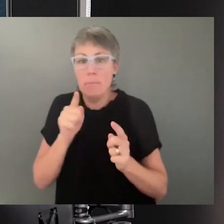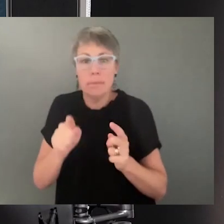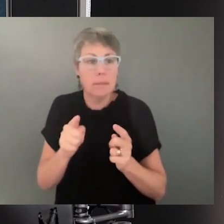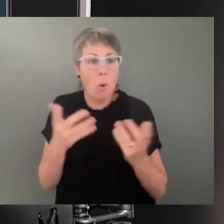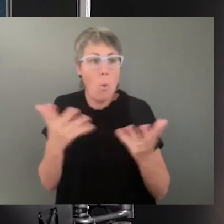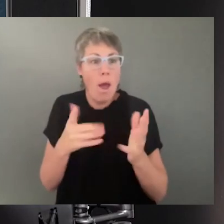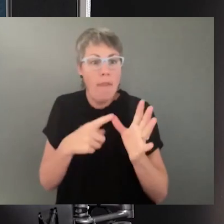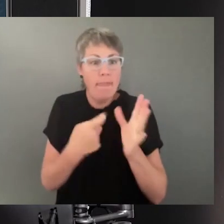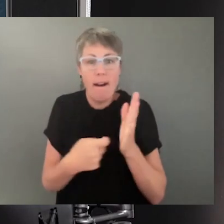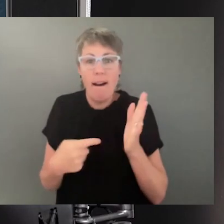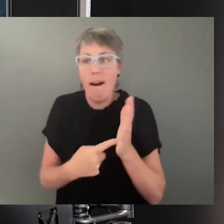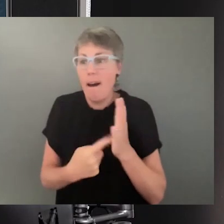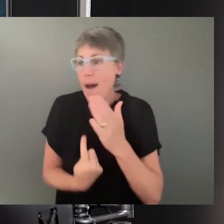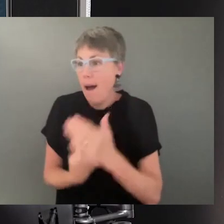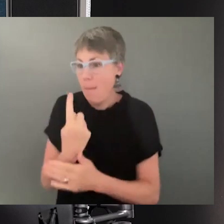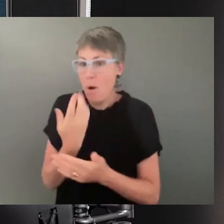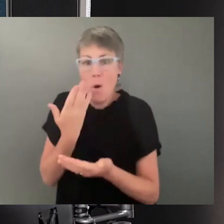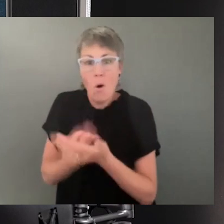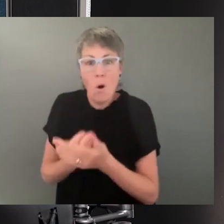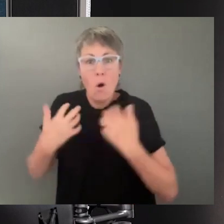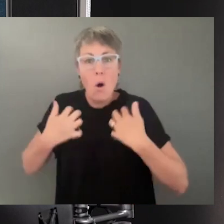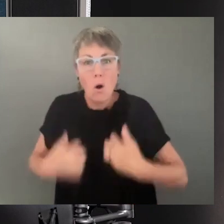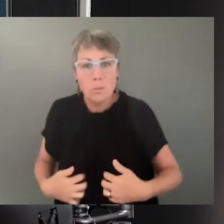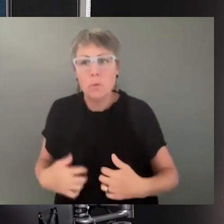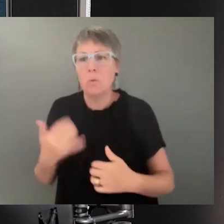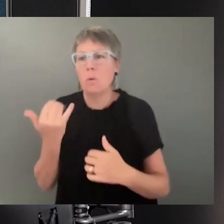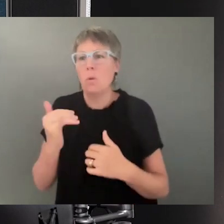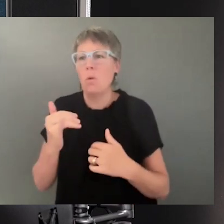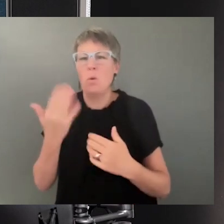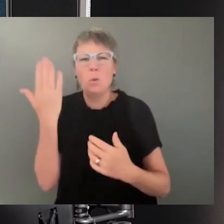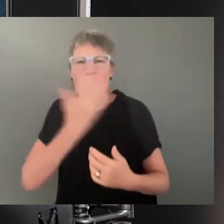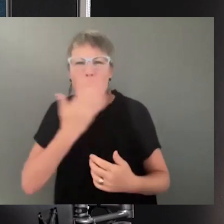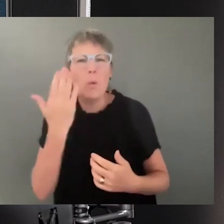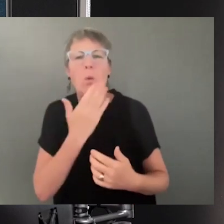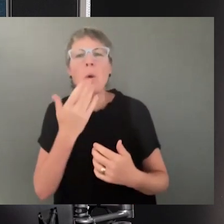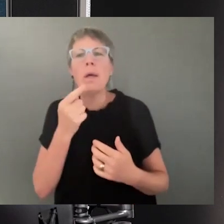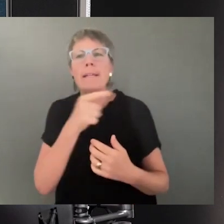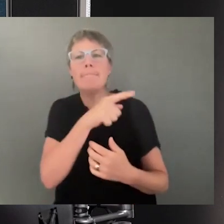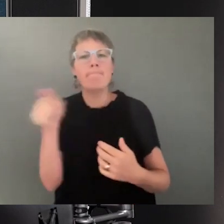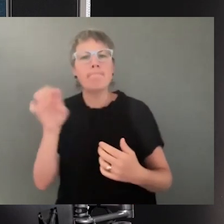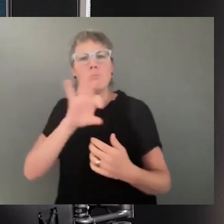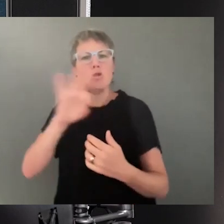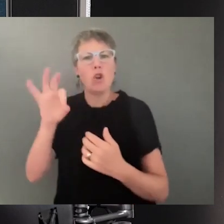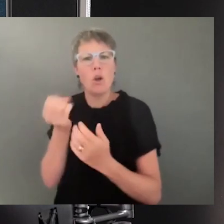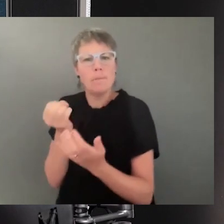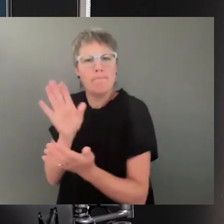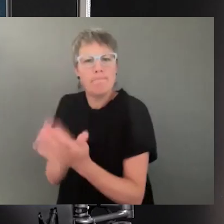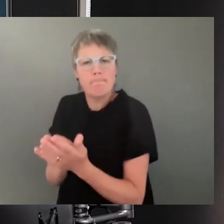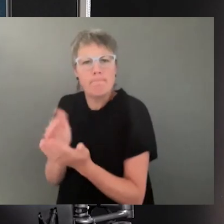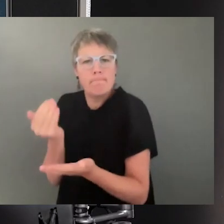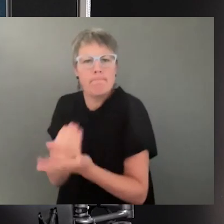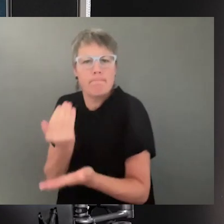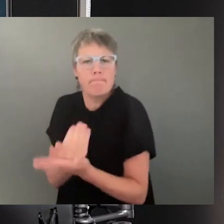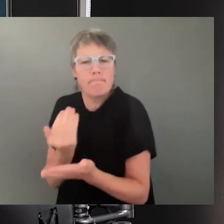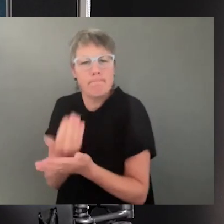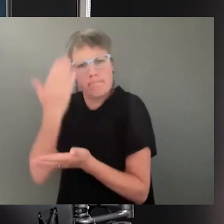been collected in mainstream institutions. What's fascinating about doing this project is we've seen that started to change, and we